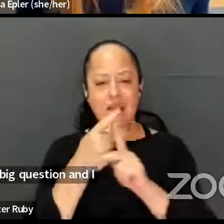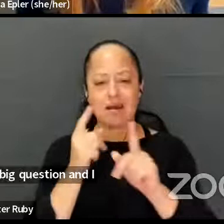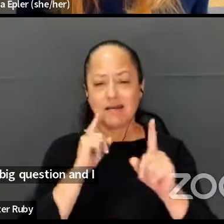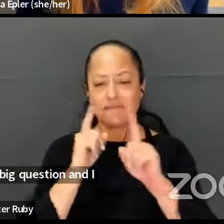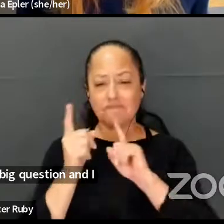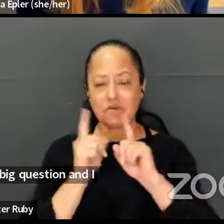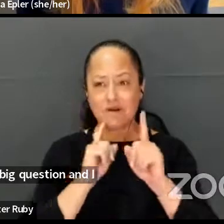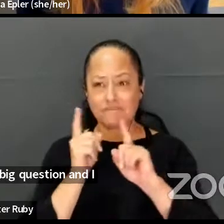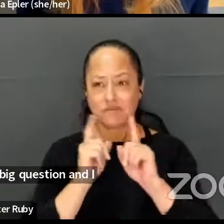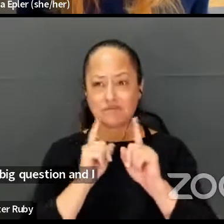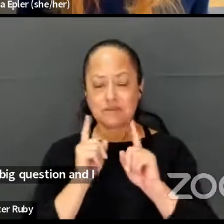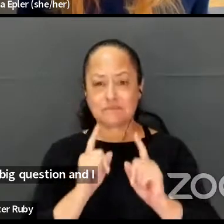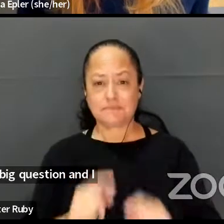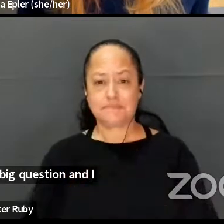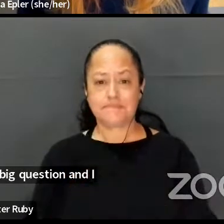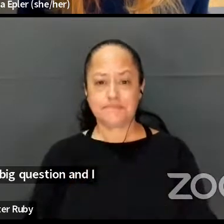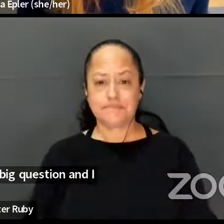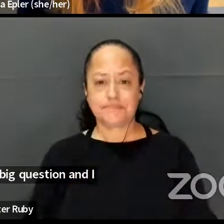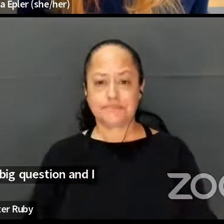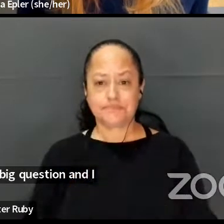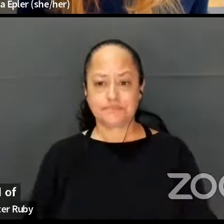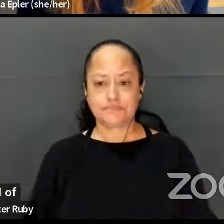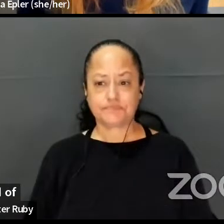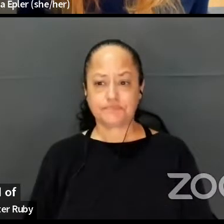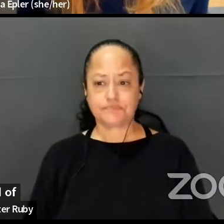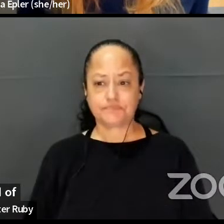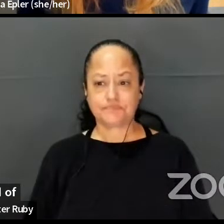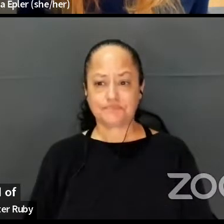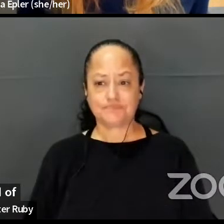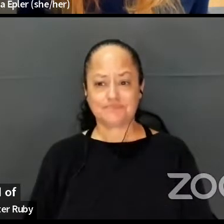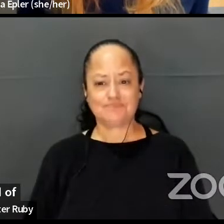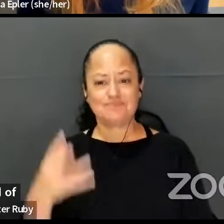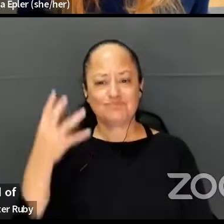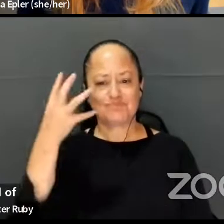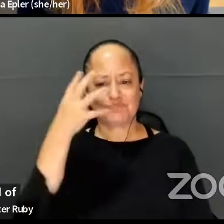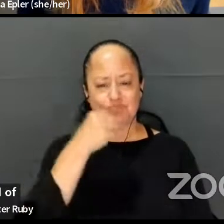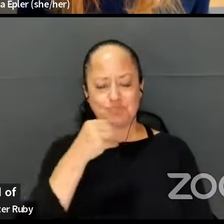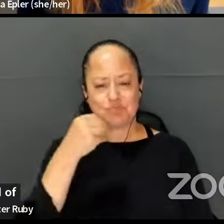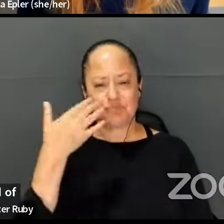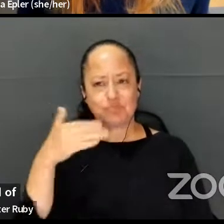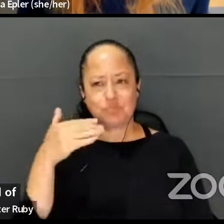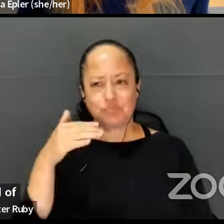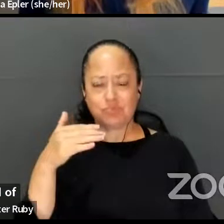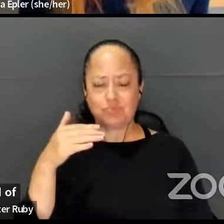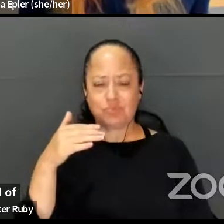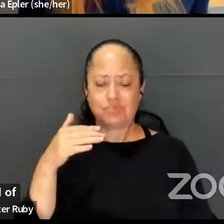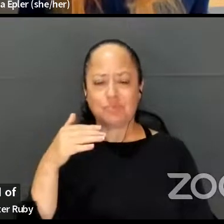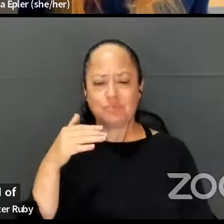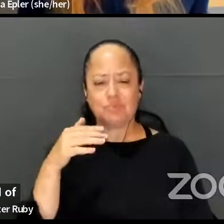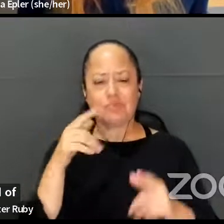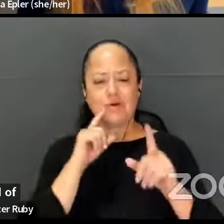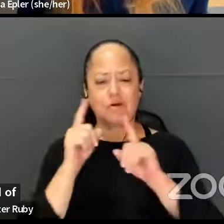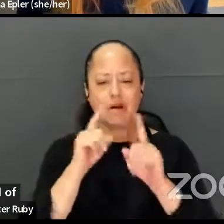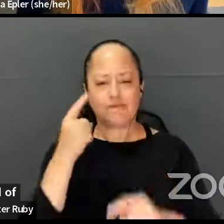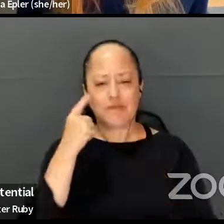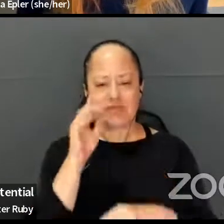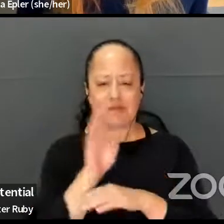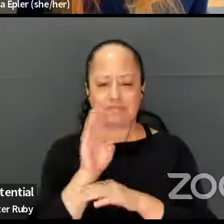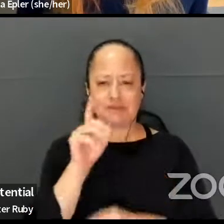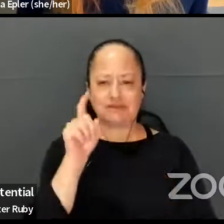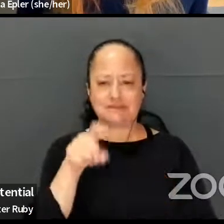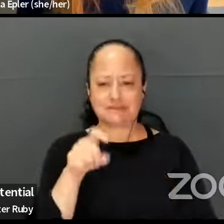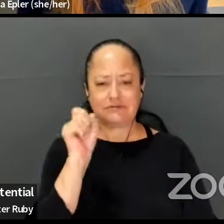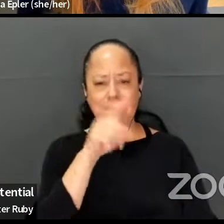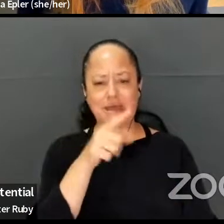conversation is, it's a pretty existential one. I think businesses need to ask